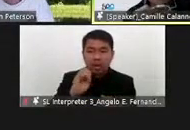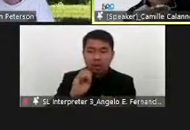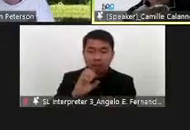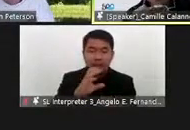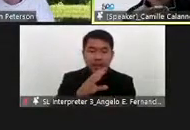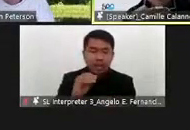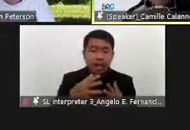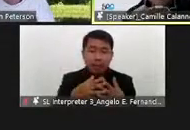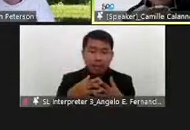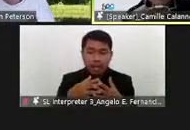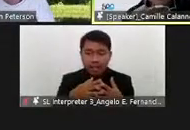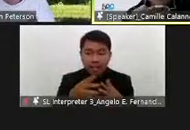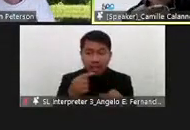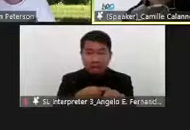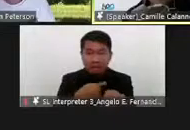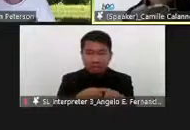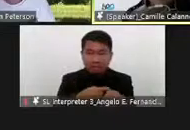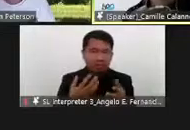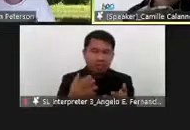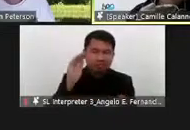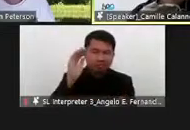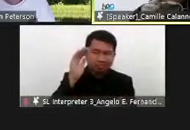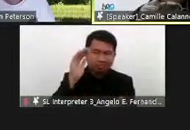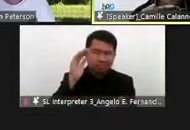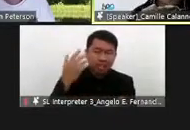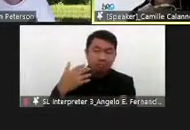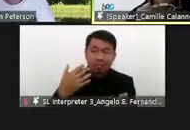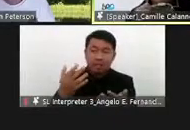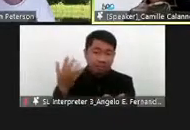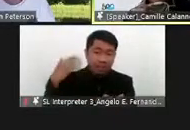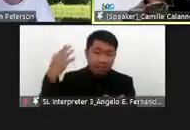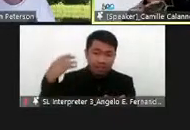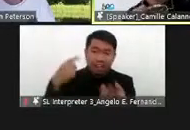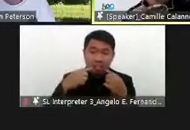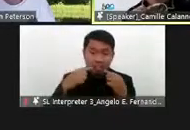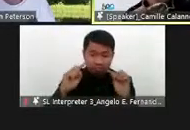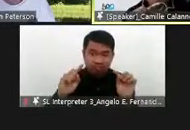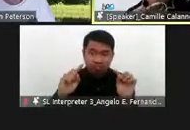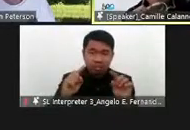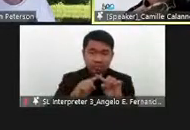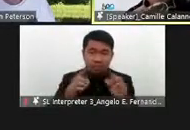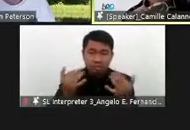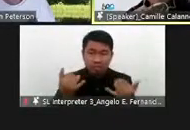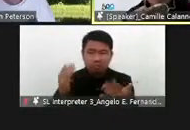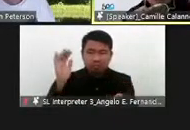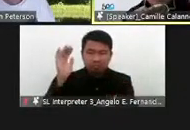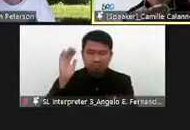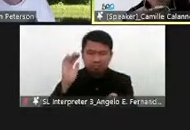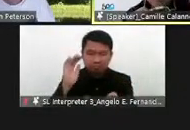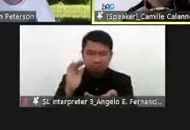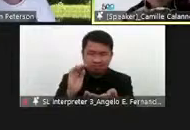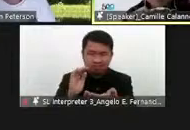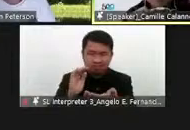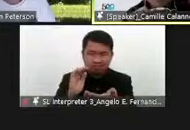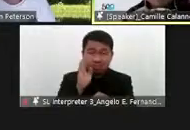in Indonesia. So the book of E.P. Siebert on the story of abaka might help. Pero now,